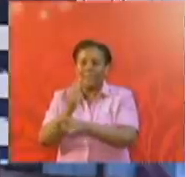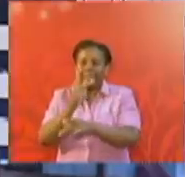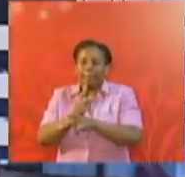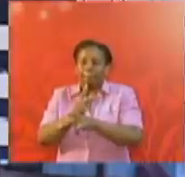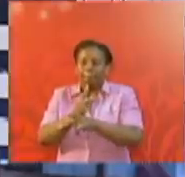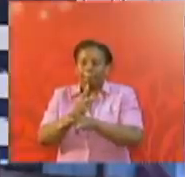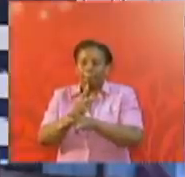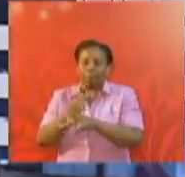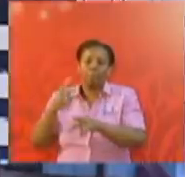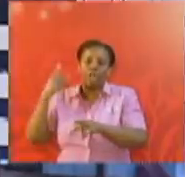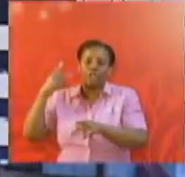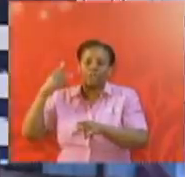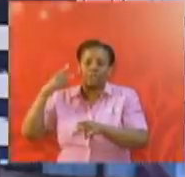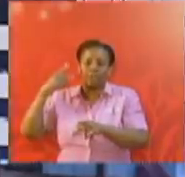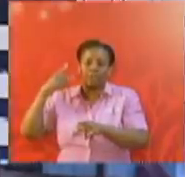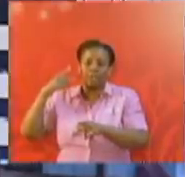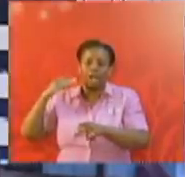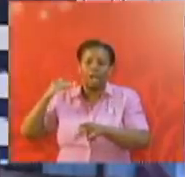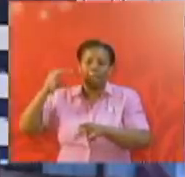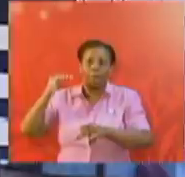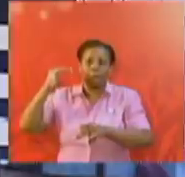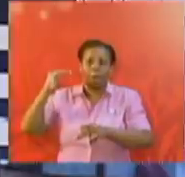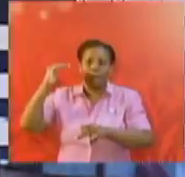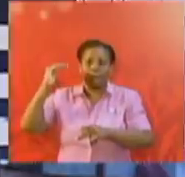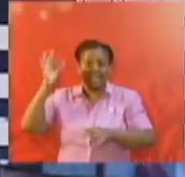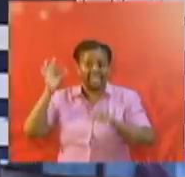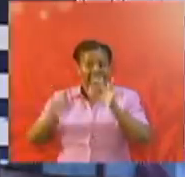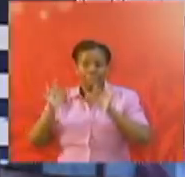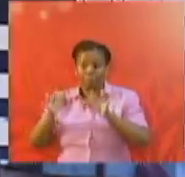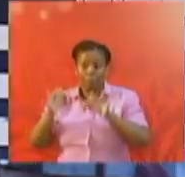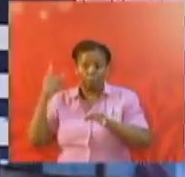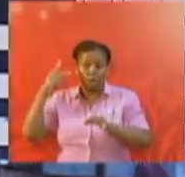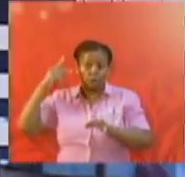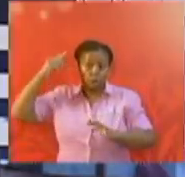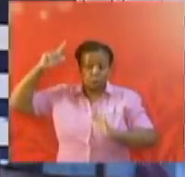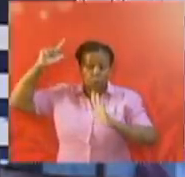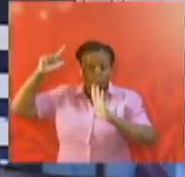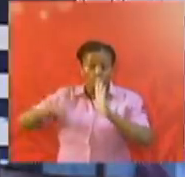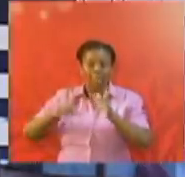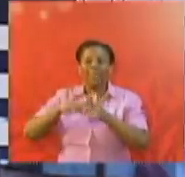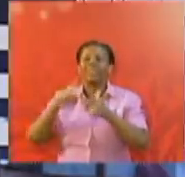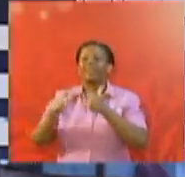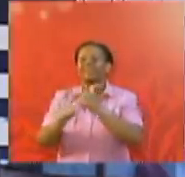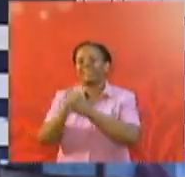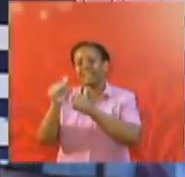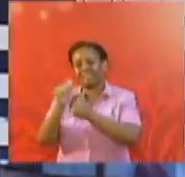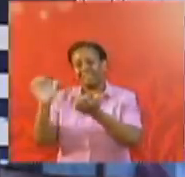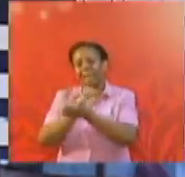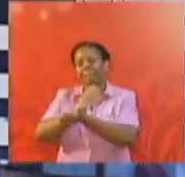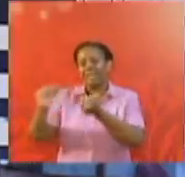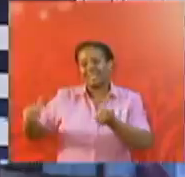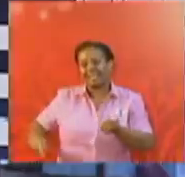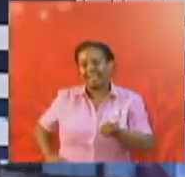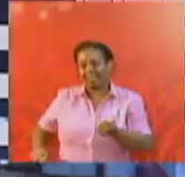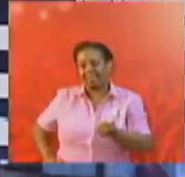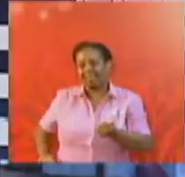it damages the heart muscles and the kidneys itself. In fact, urine output, the amount of urine output